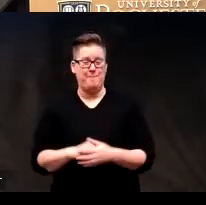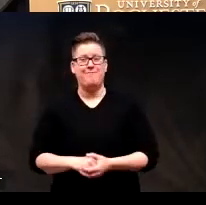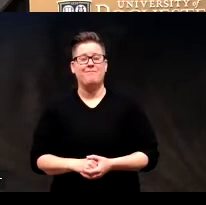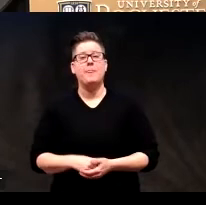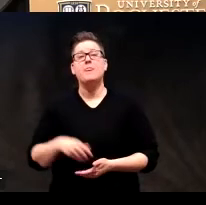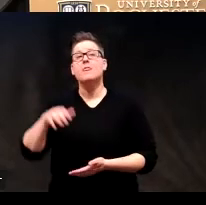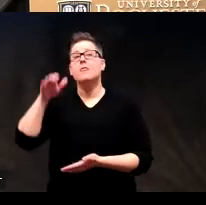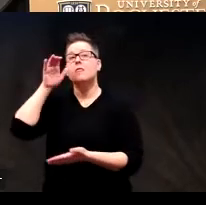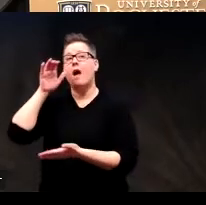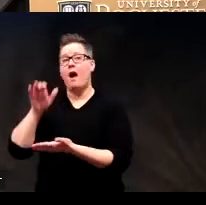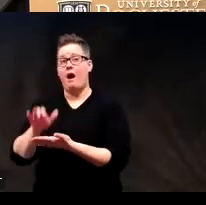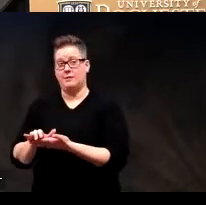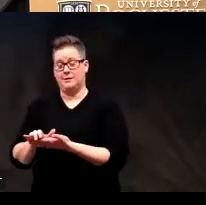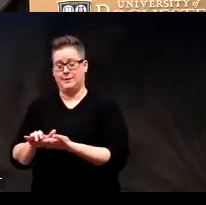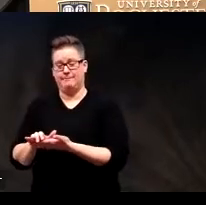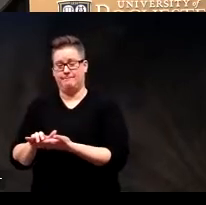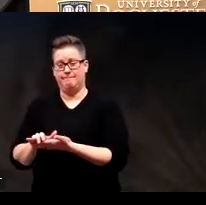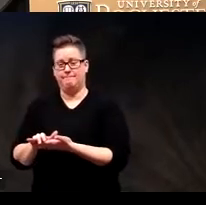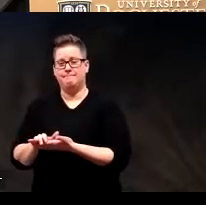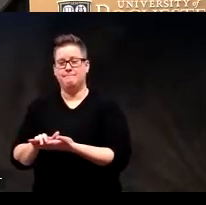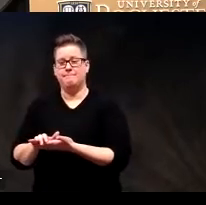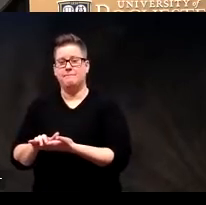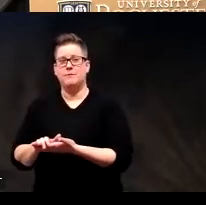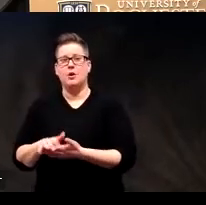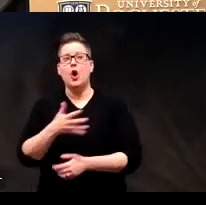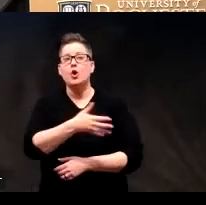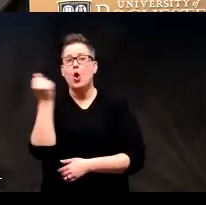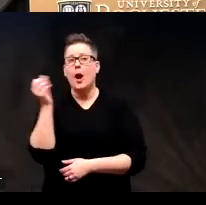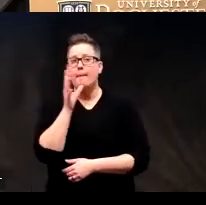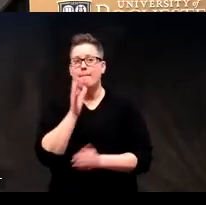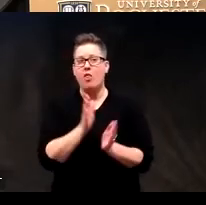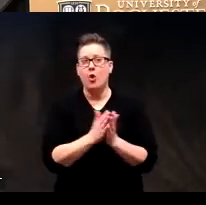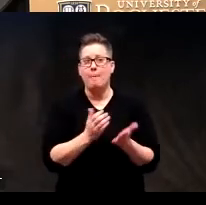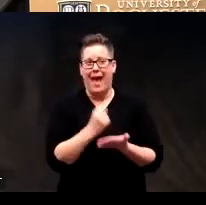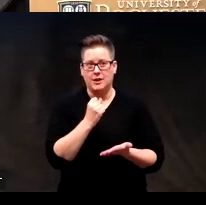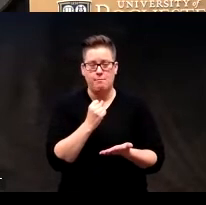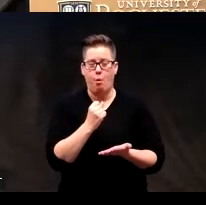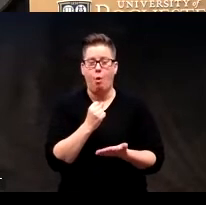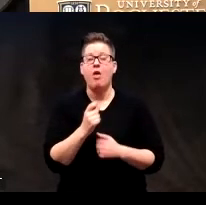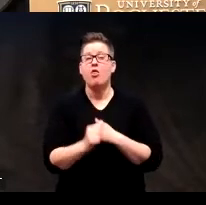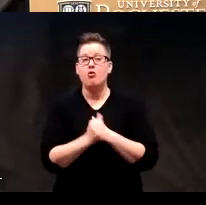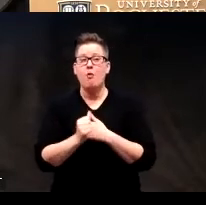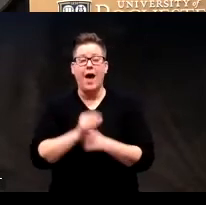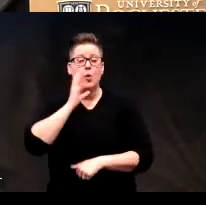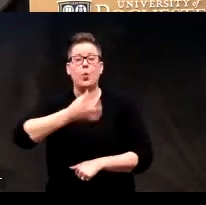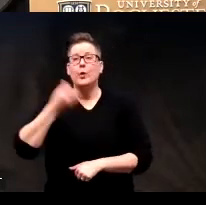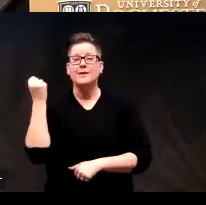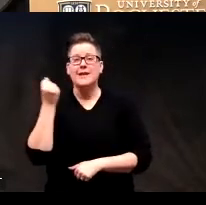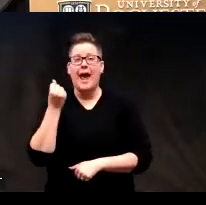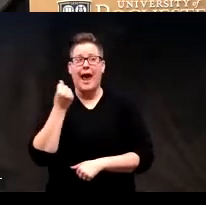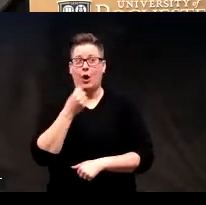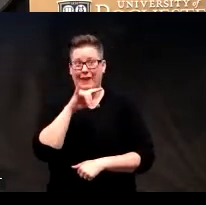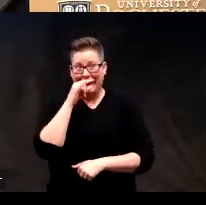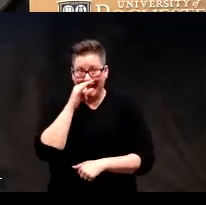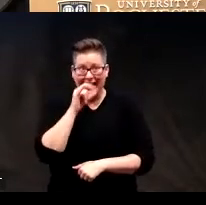this husband had taken away the mother's passport, had threatened to take away her kids